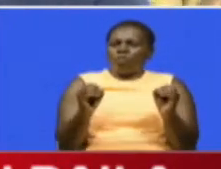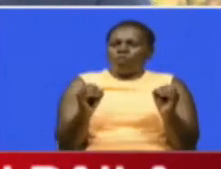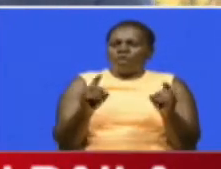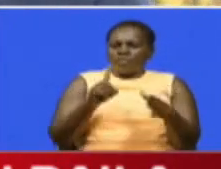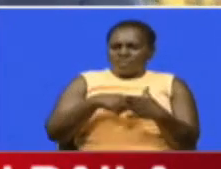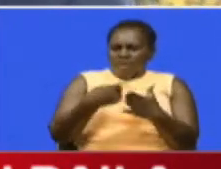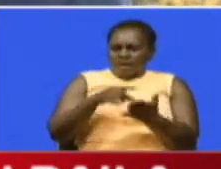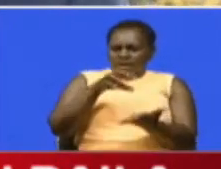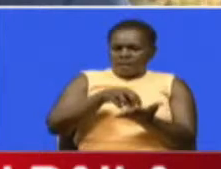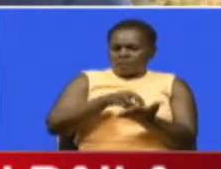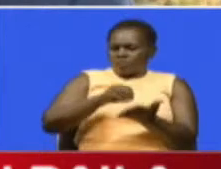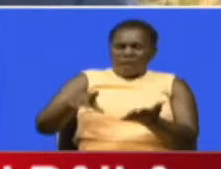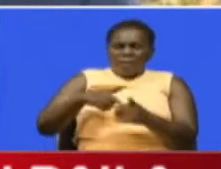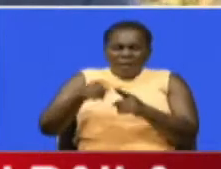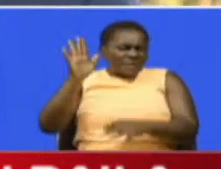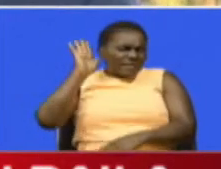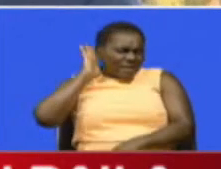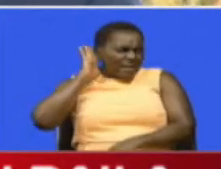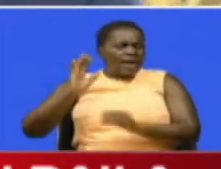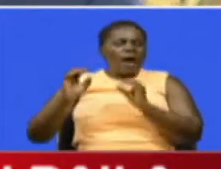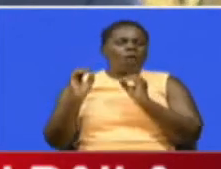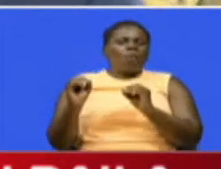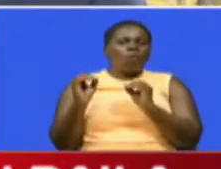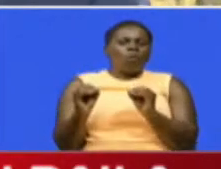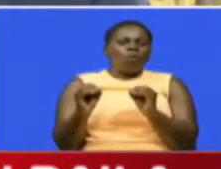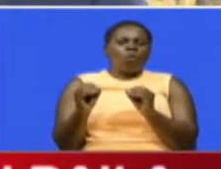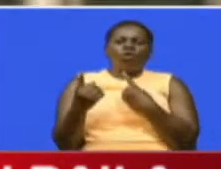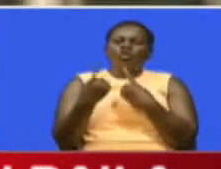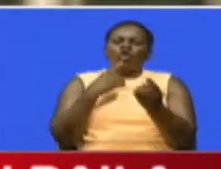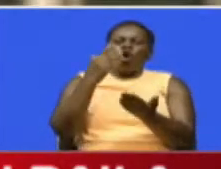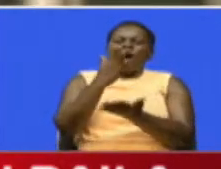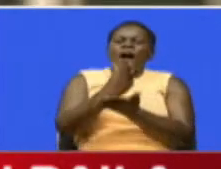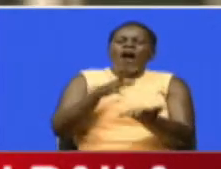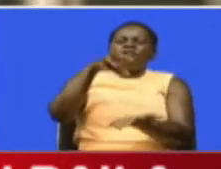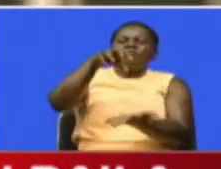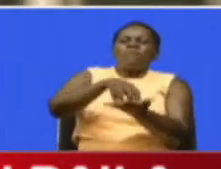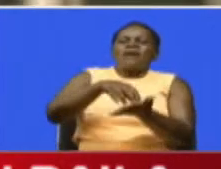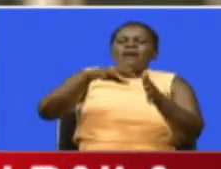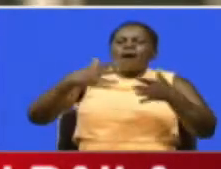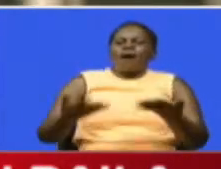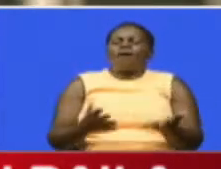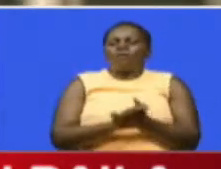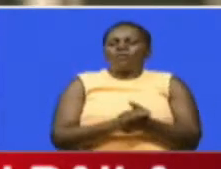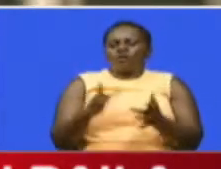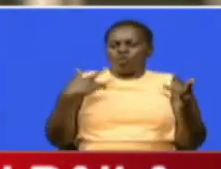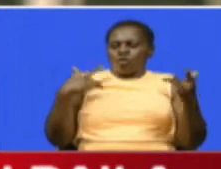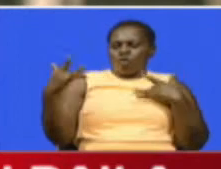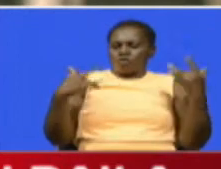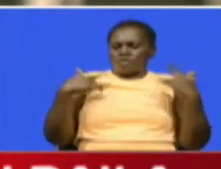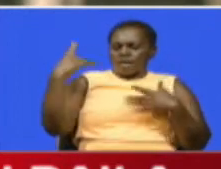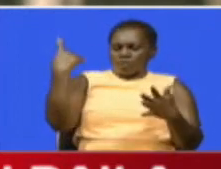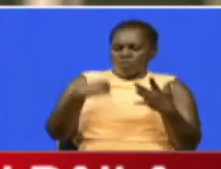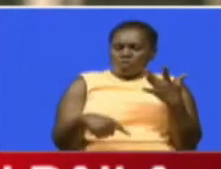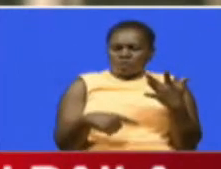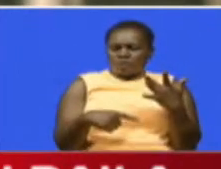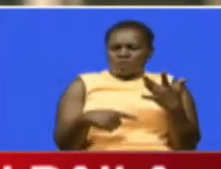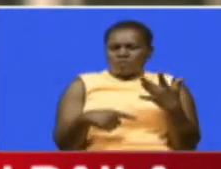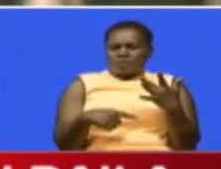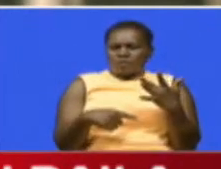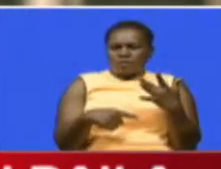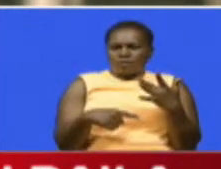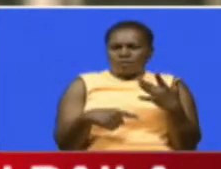case. But they're not being heard. So how can they talk about how big cases? My concern is about this case of